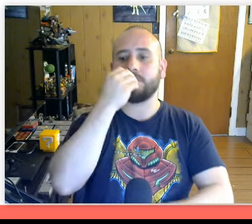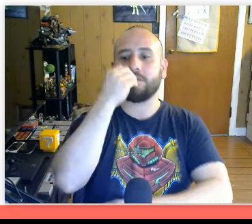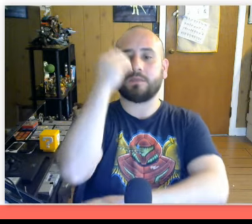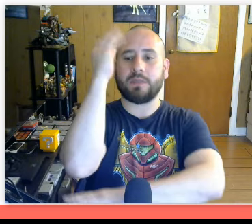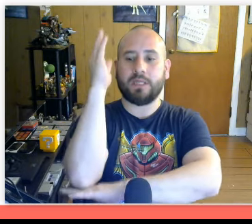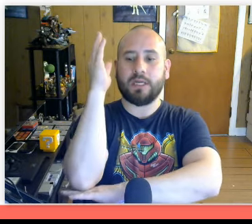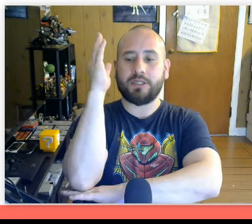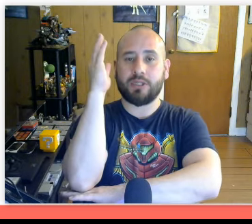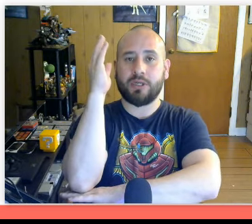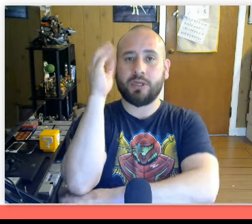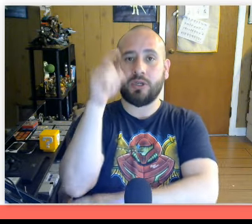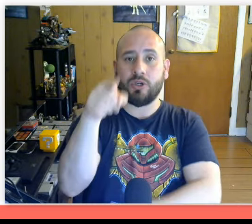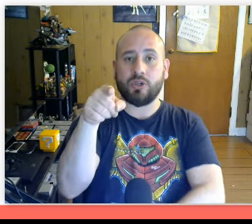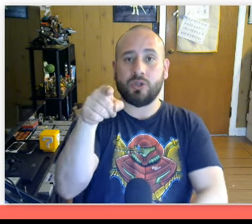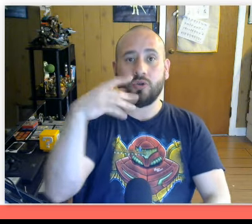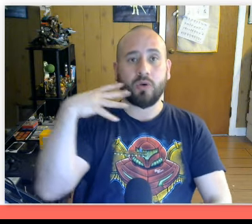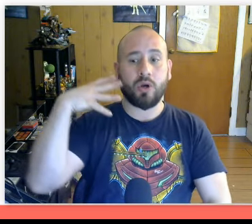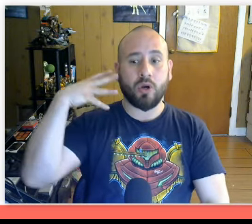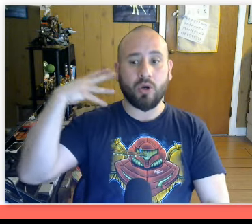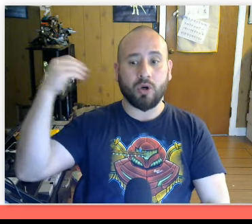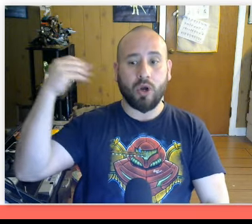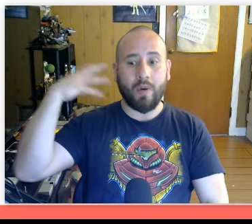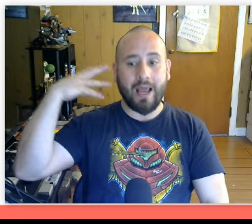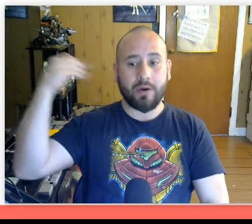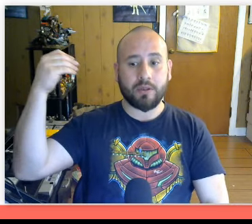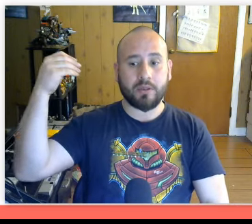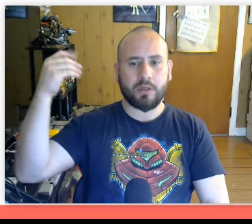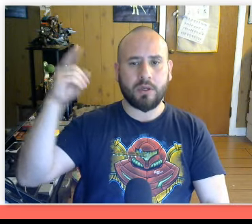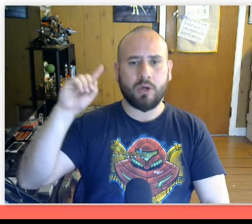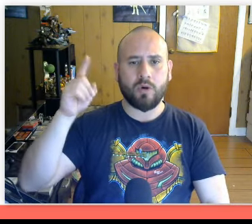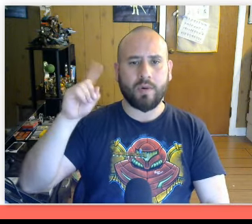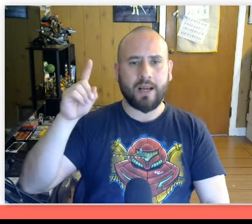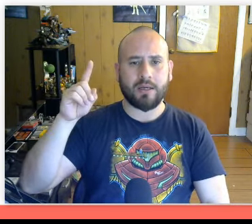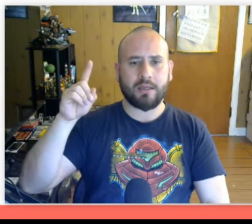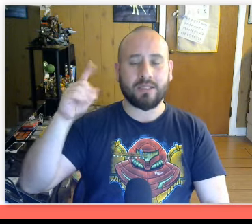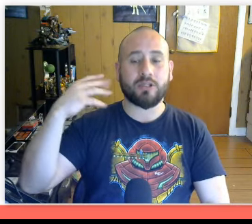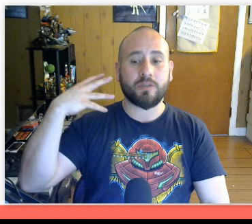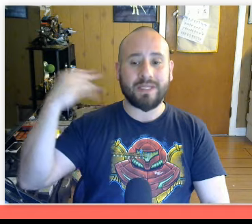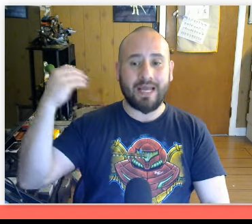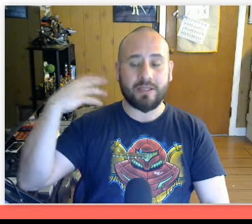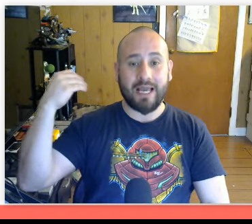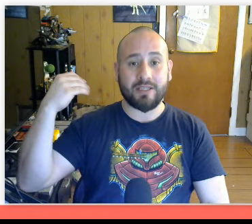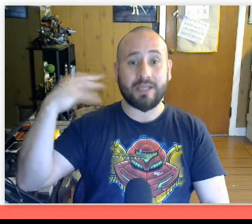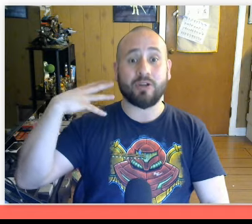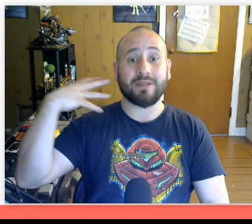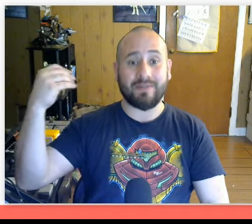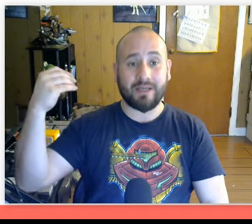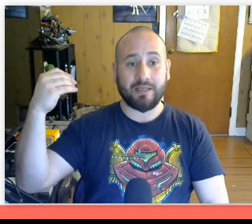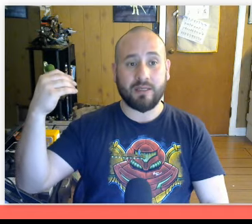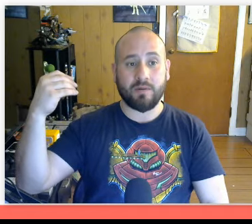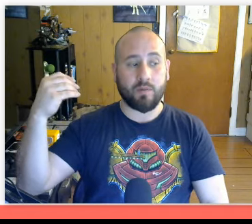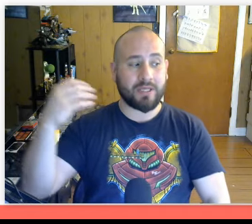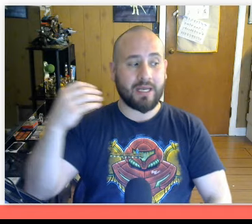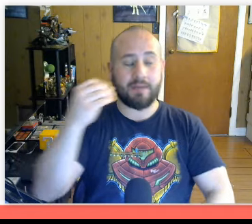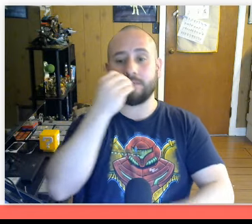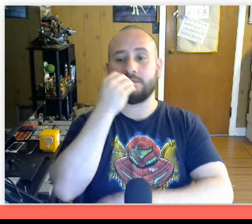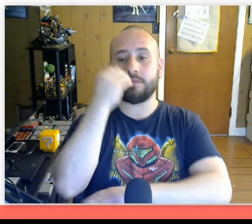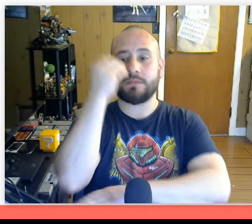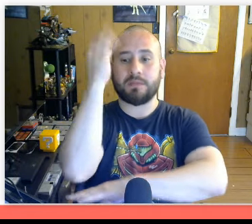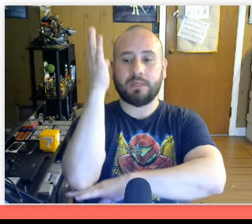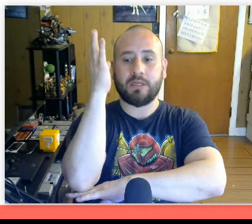together. Lunch, you go out where? This also means outside. So like you're leaving. One more